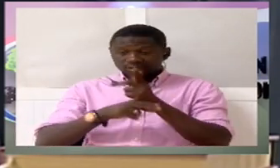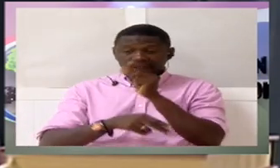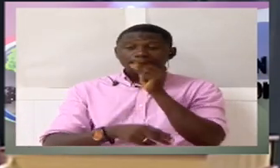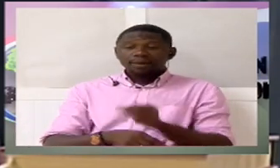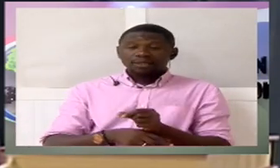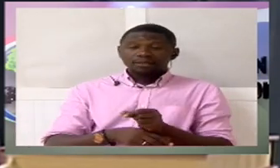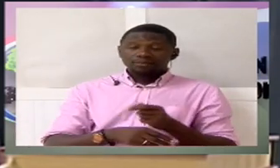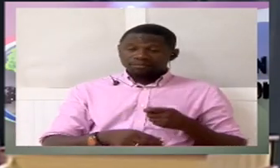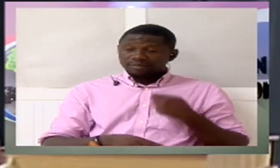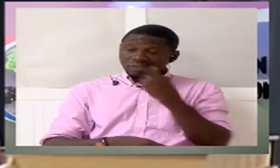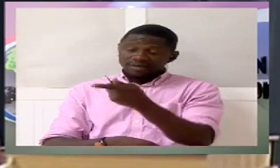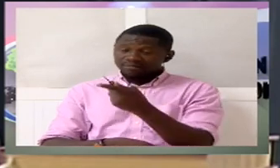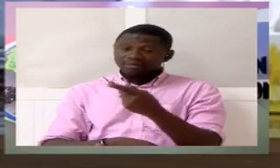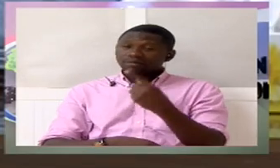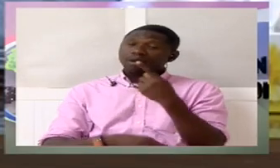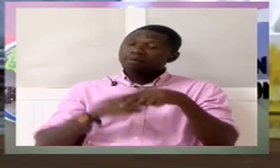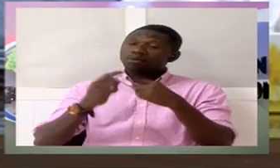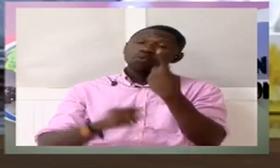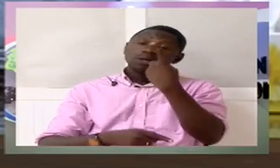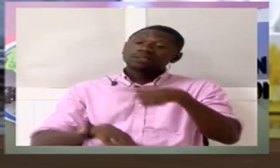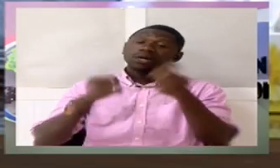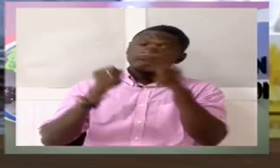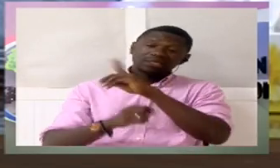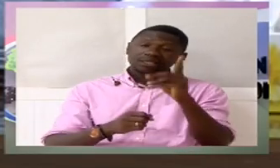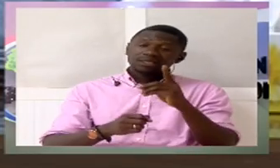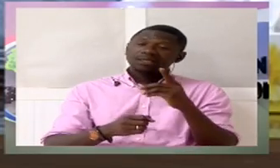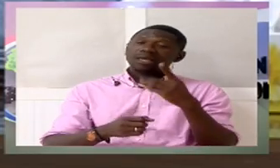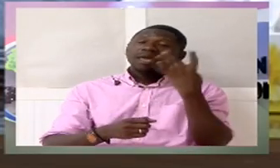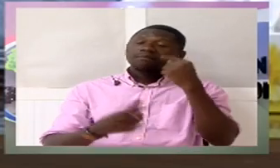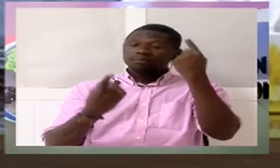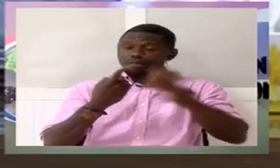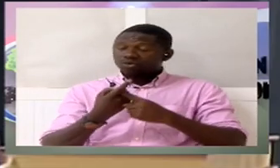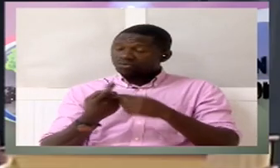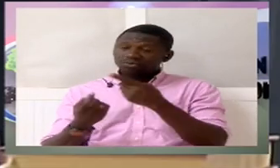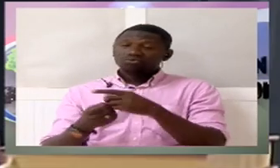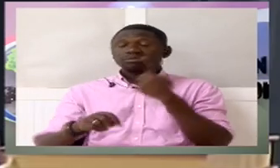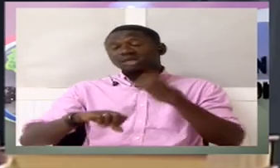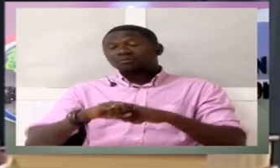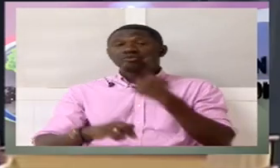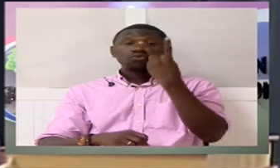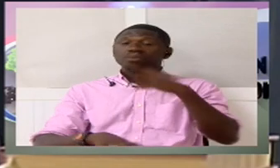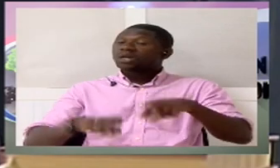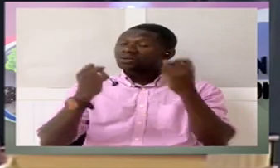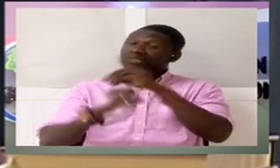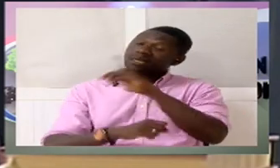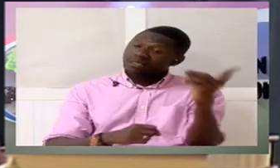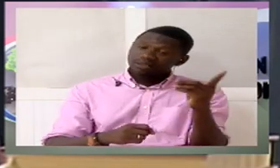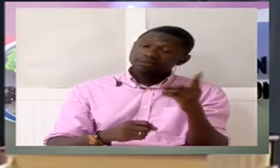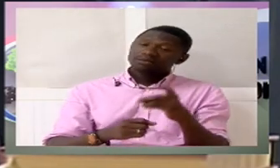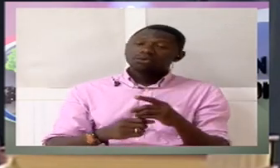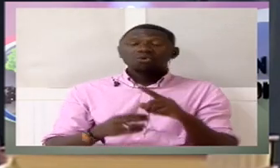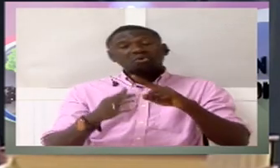Sometimes, I'll give him $1,000 at the end of the month. Sometimes, $2,000 or